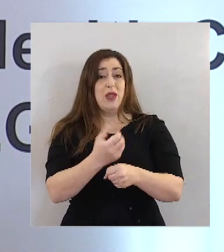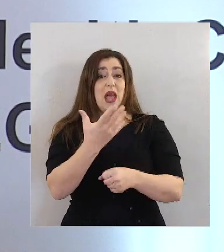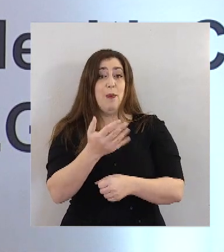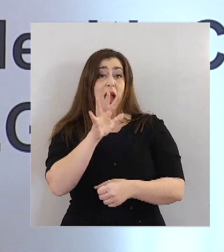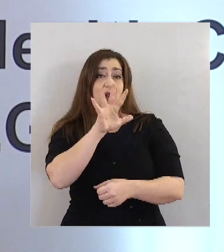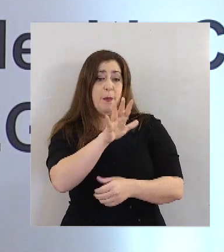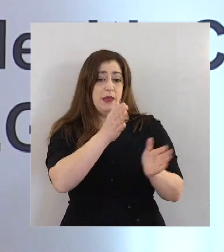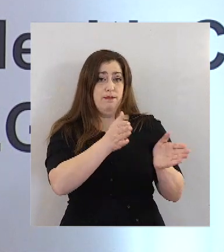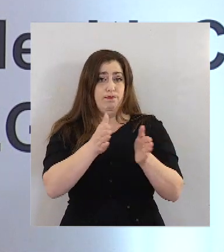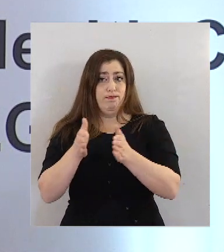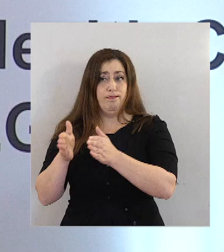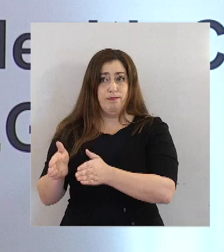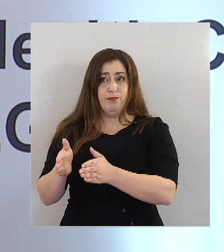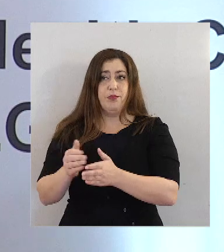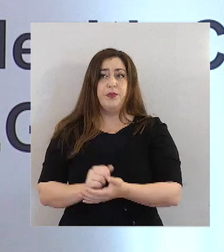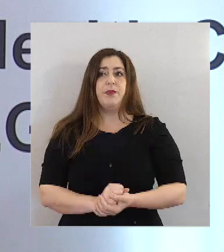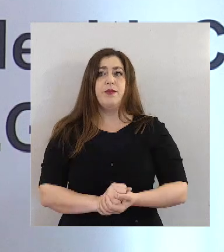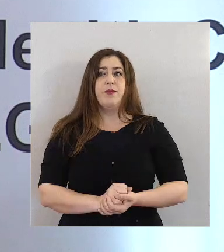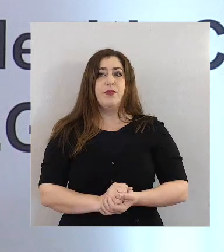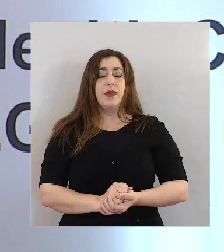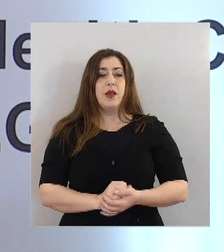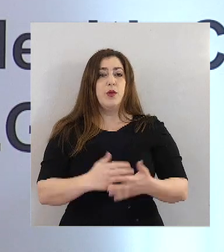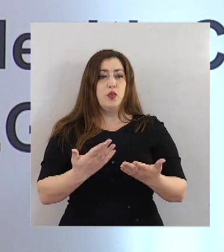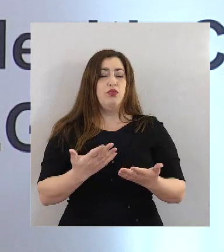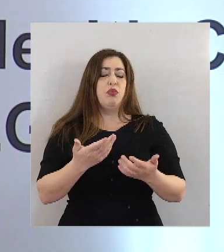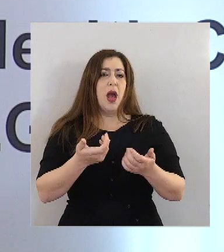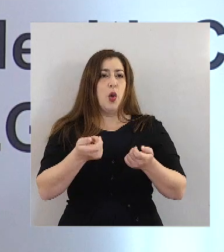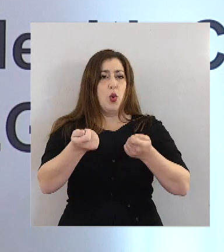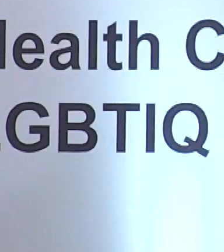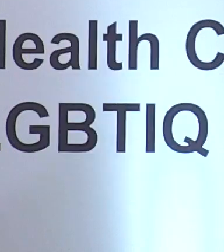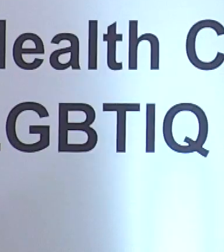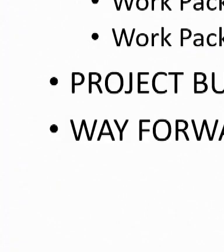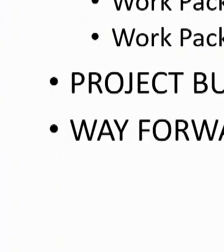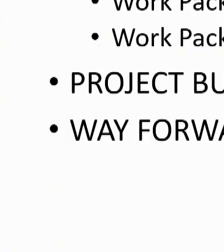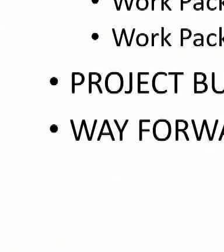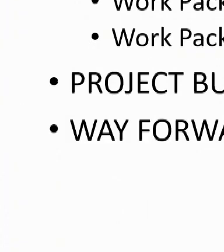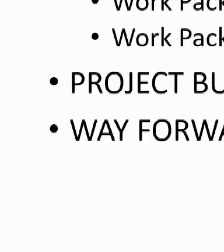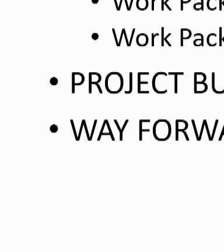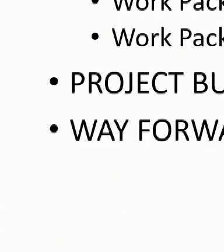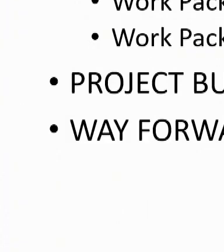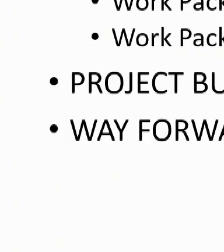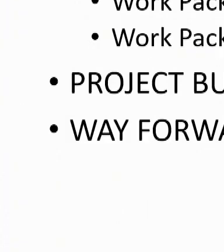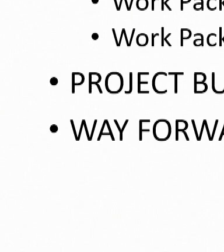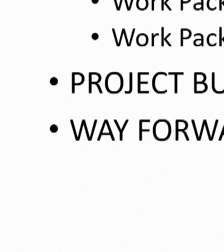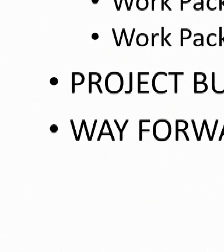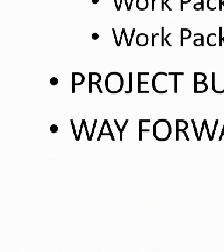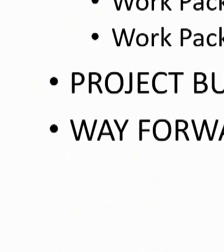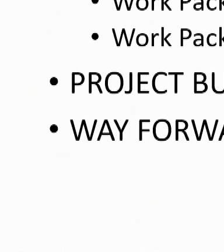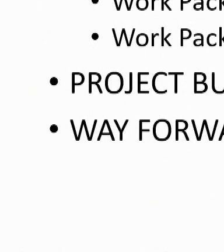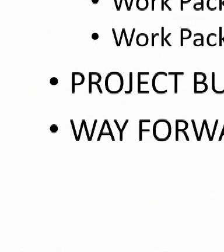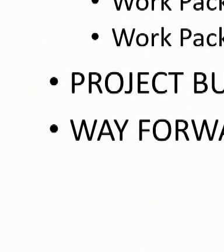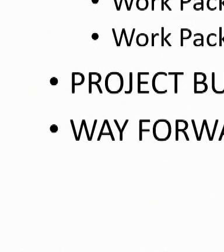here, management and coordination of the project, training of healthcare practitioners and reception staff, exchange of